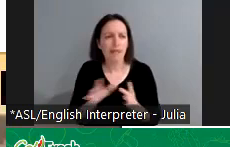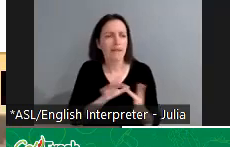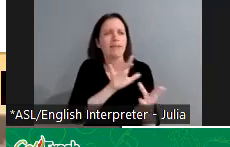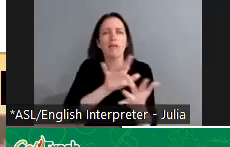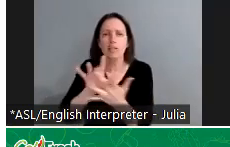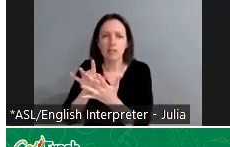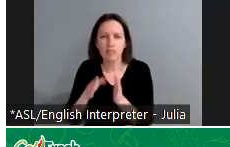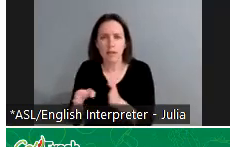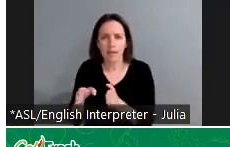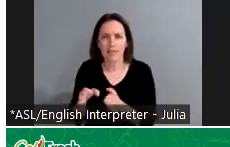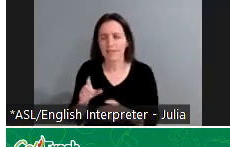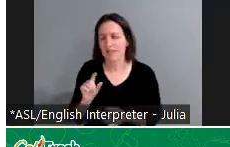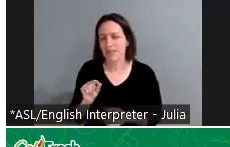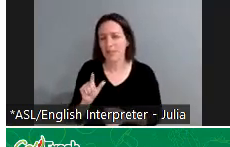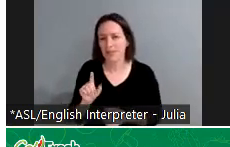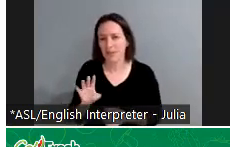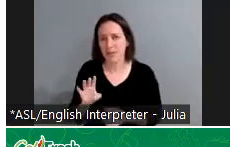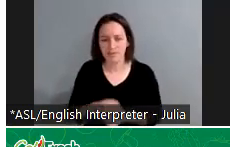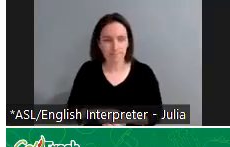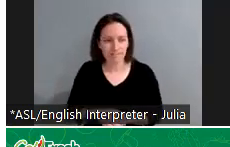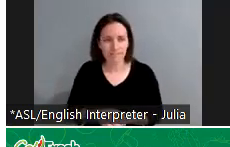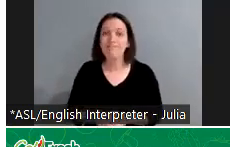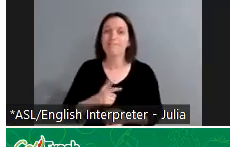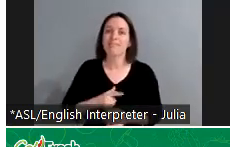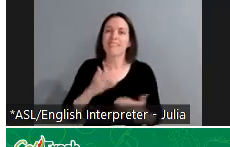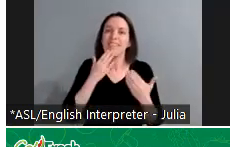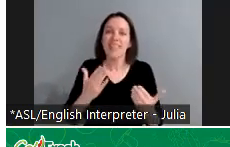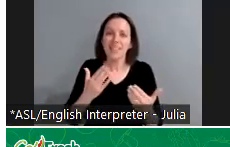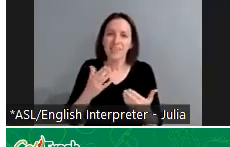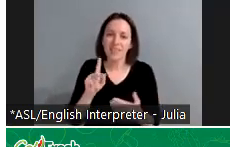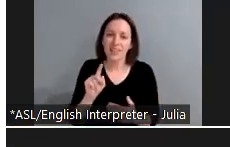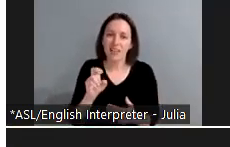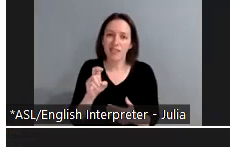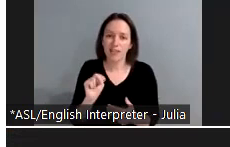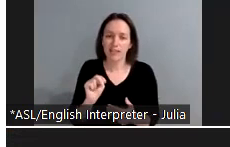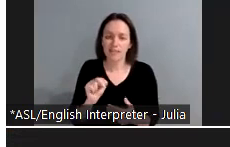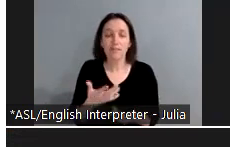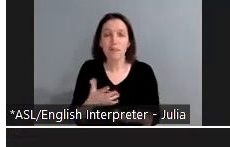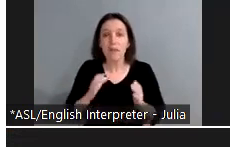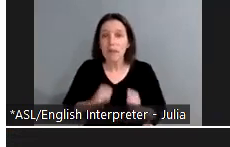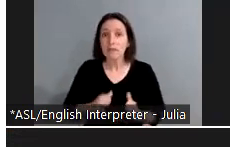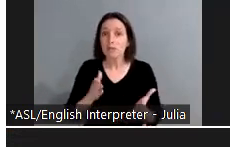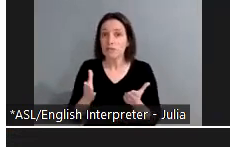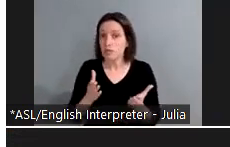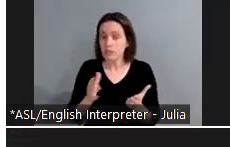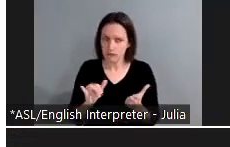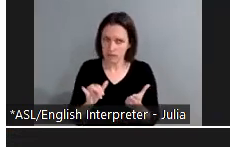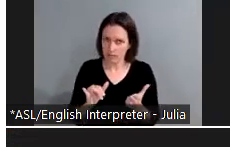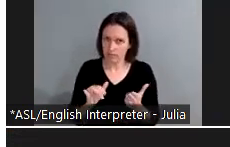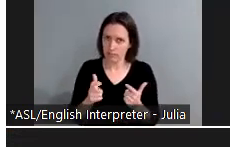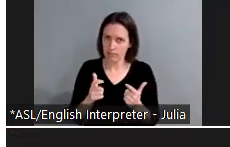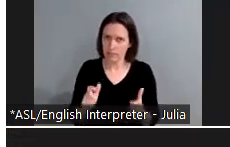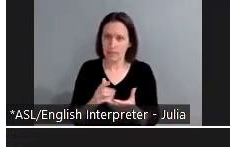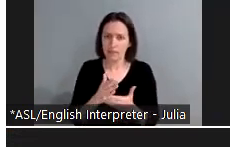2024. Awesome. Thank you, Karen. So customer service is a huge piece to ensuring